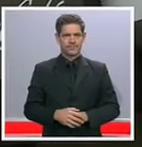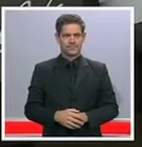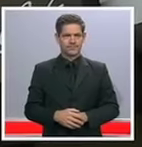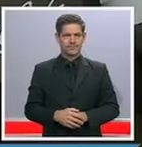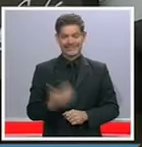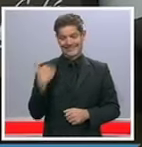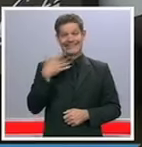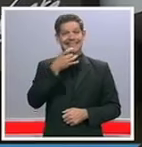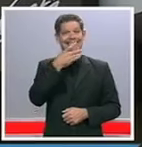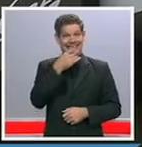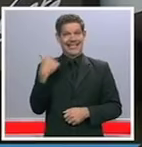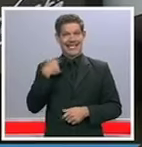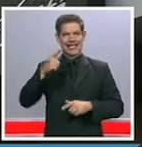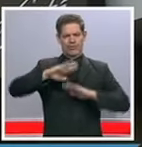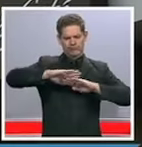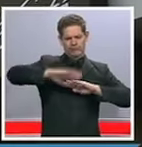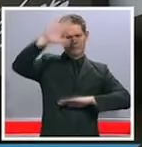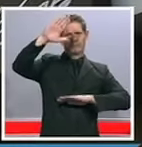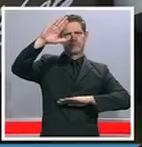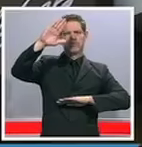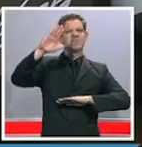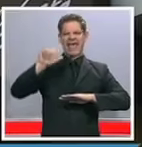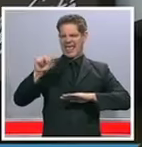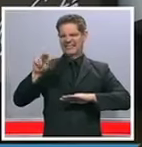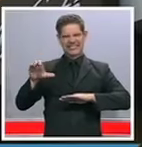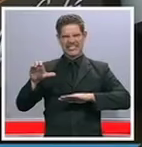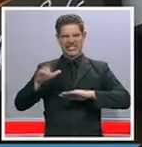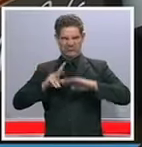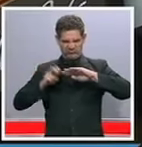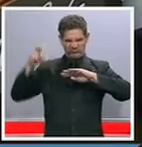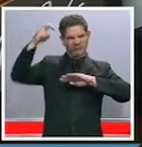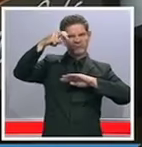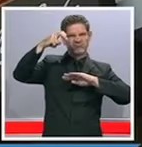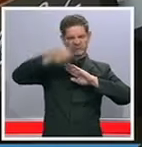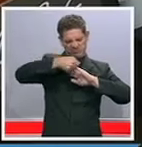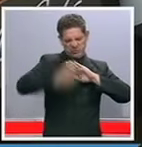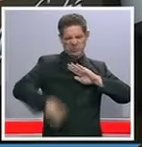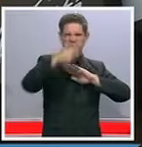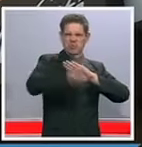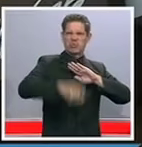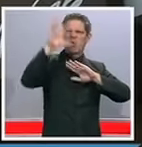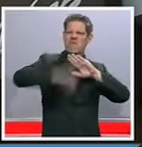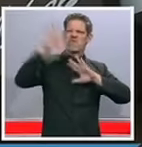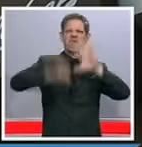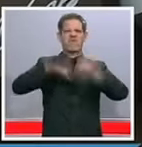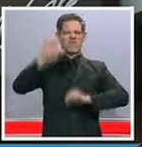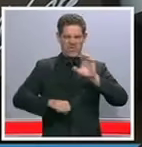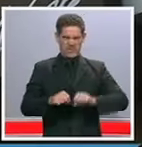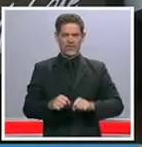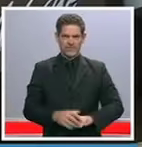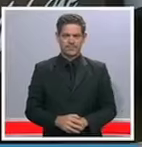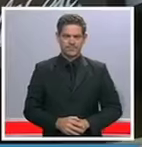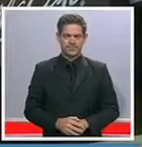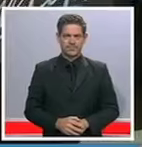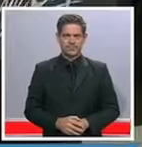Chaos on Saturday when members of the ANC marched into the apartment block on the corner of Long and Kloof Streets and ripped the Zuma Must